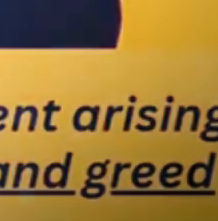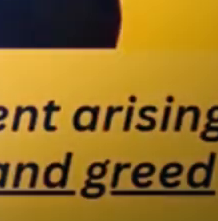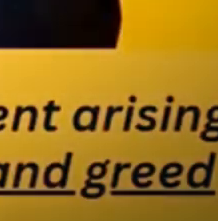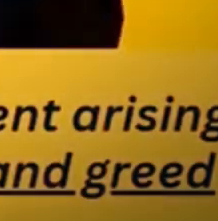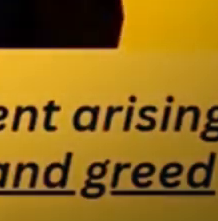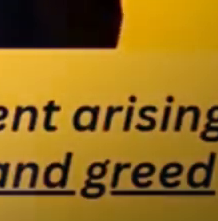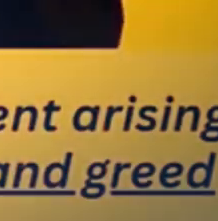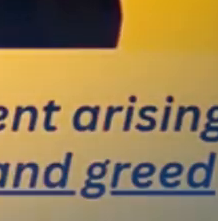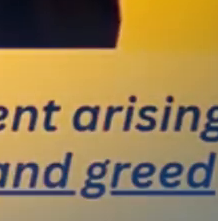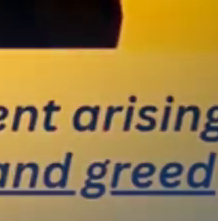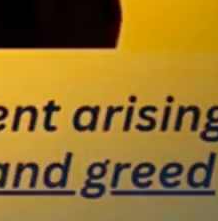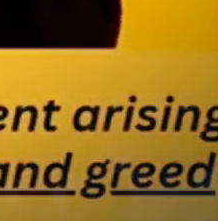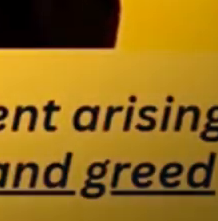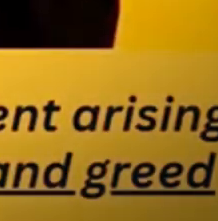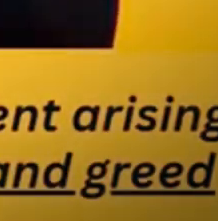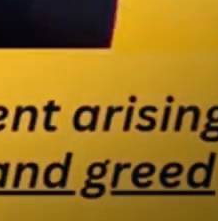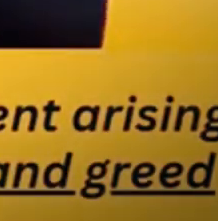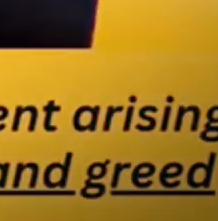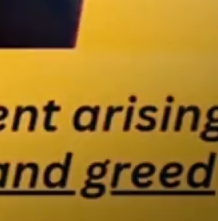greed.